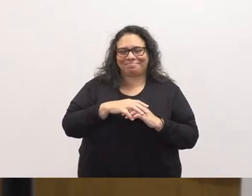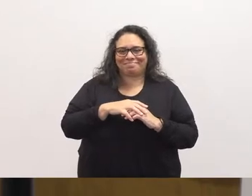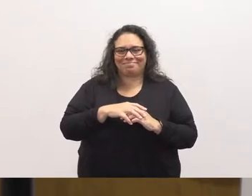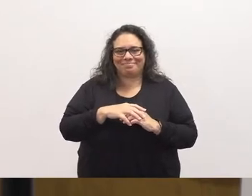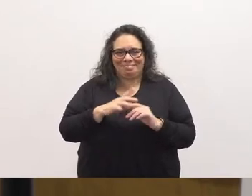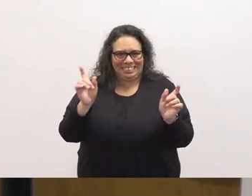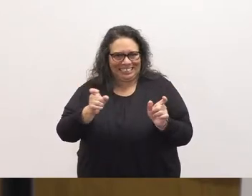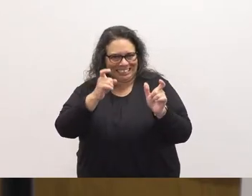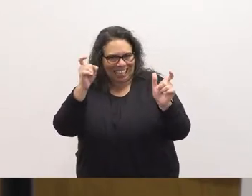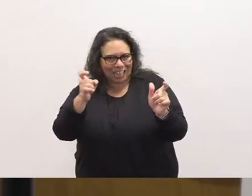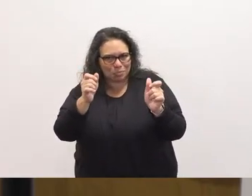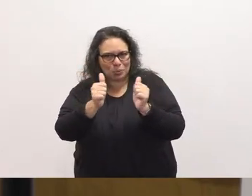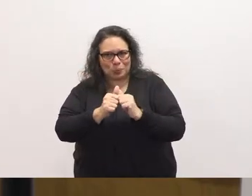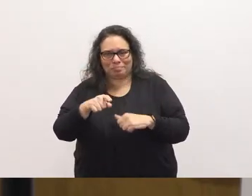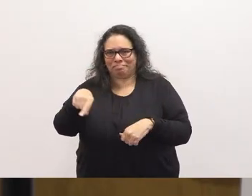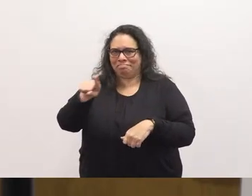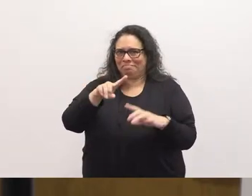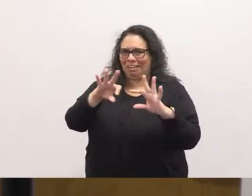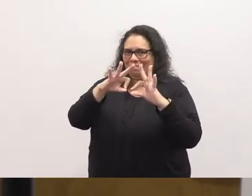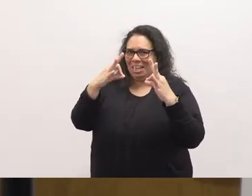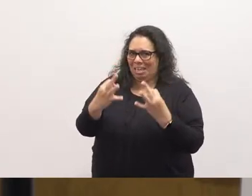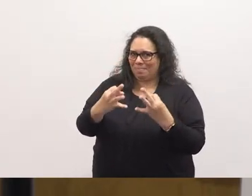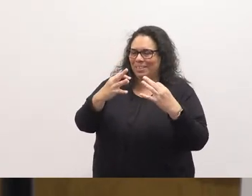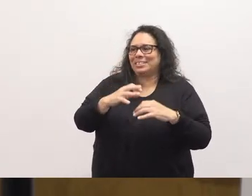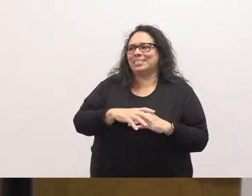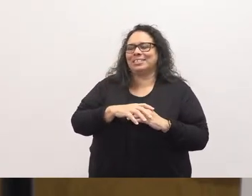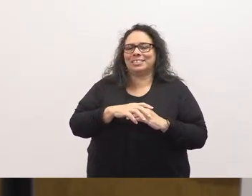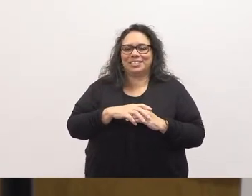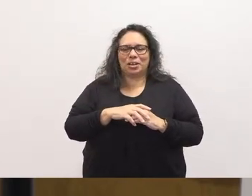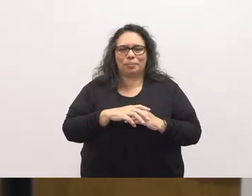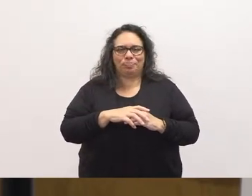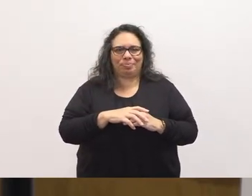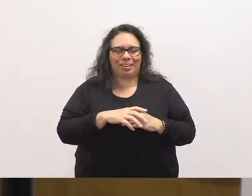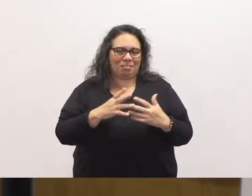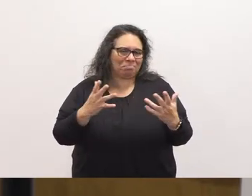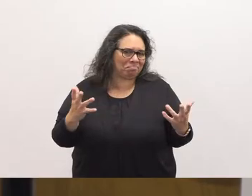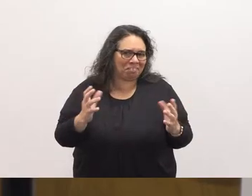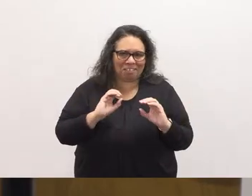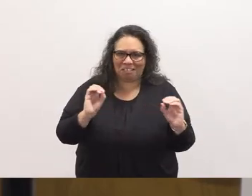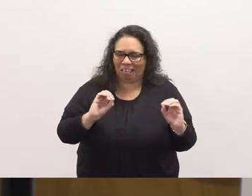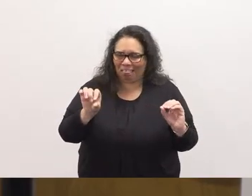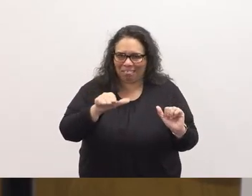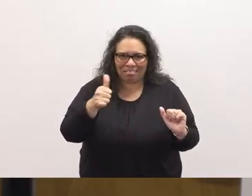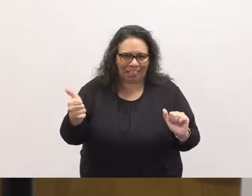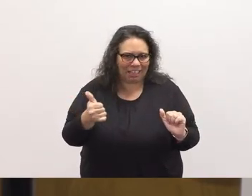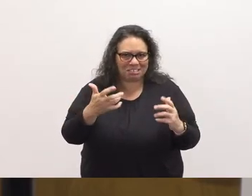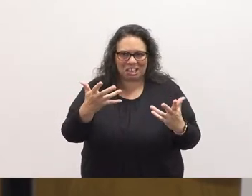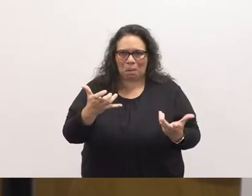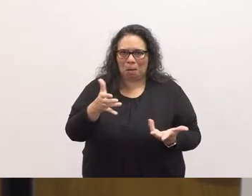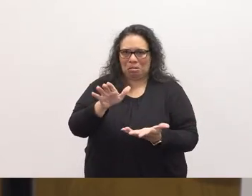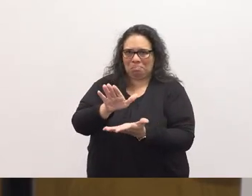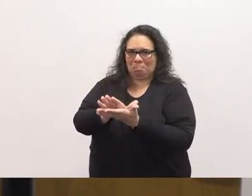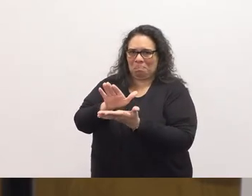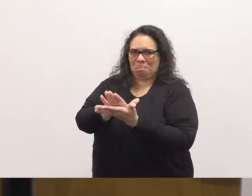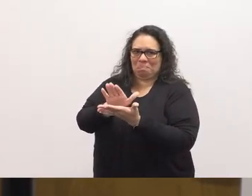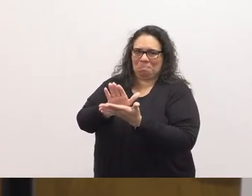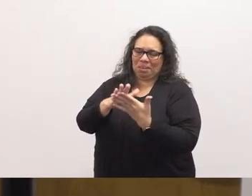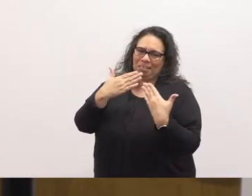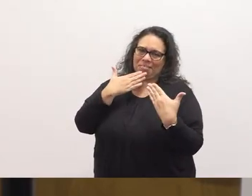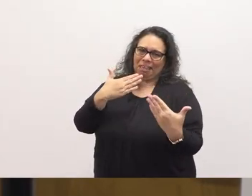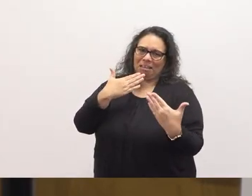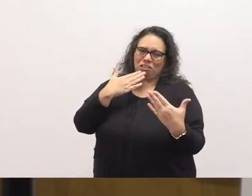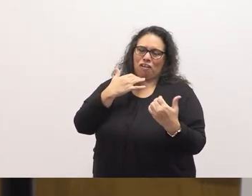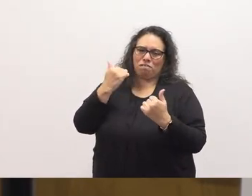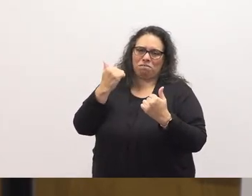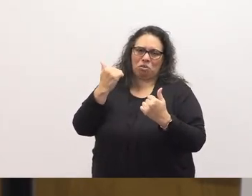kind of celebrating with those families. And so if nothing else, I just wanted to give a big thank you to